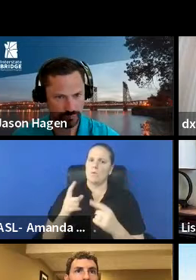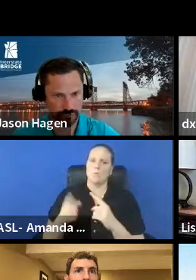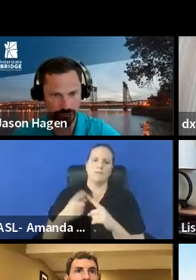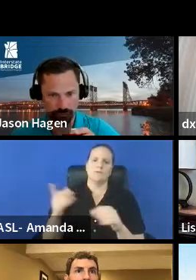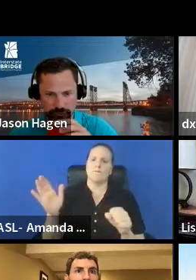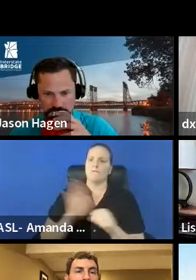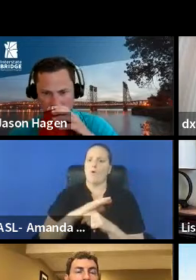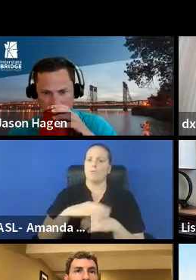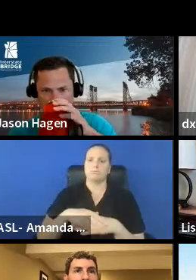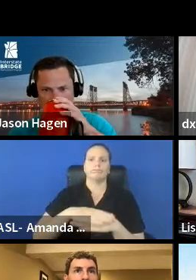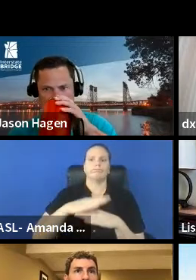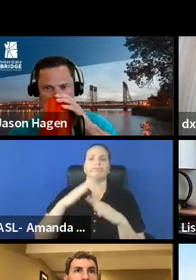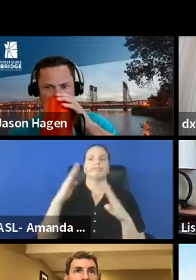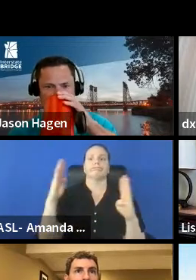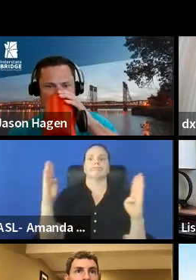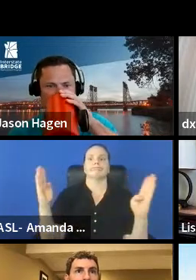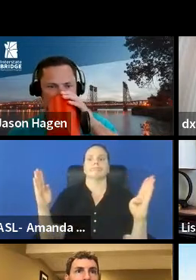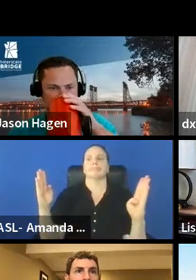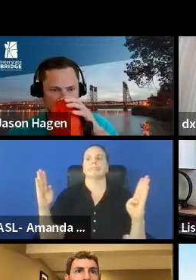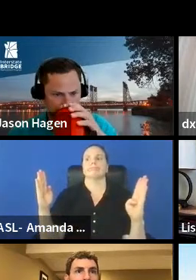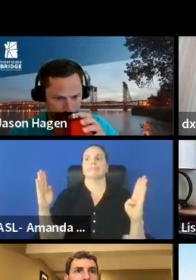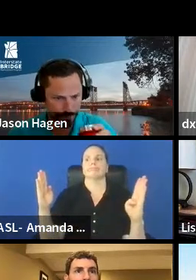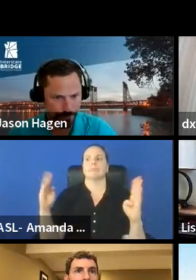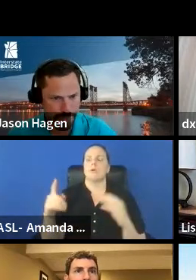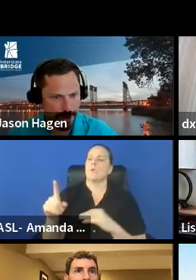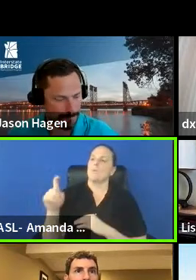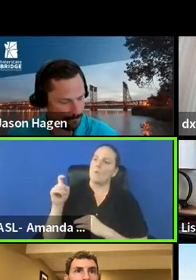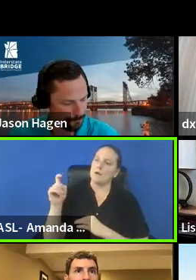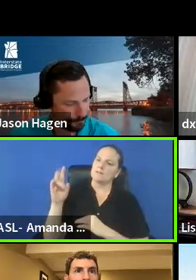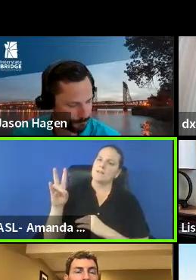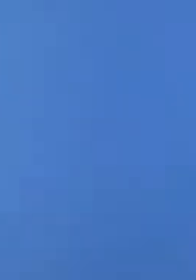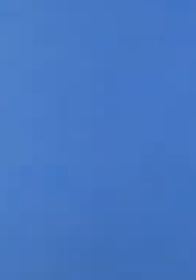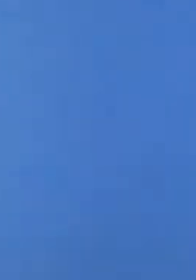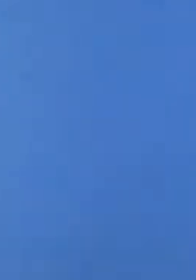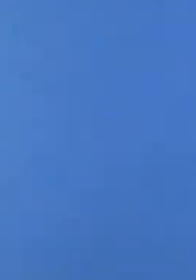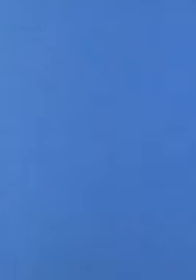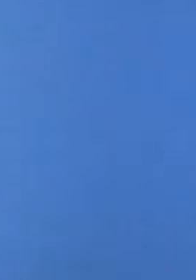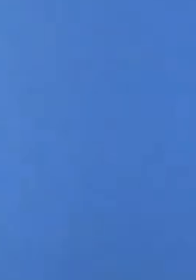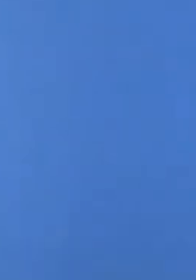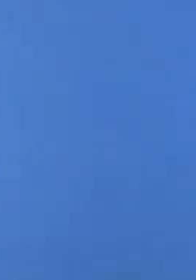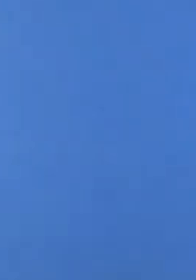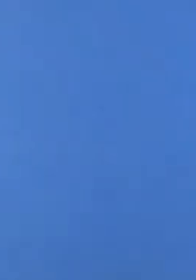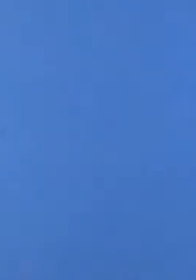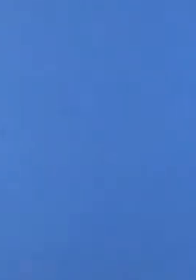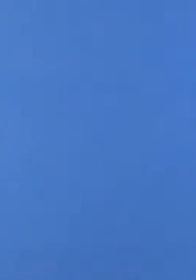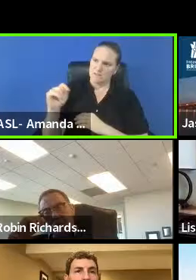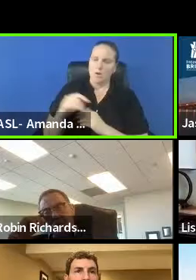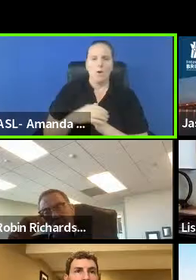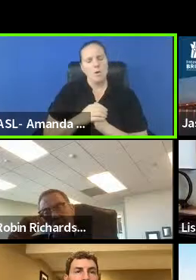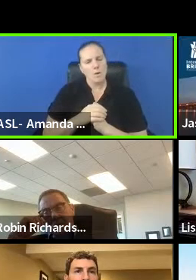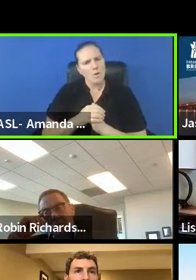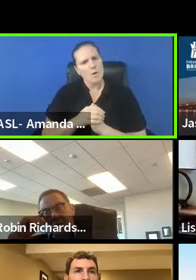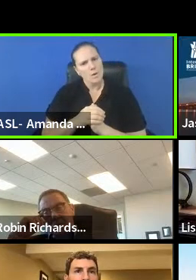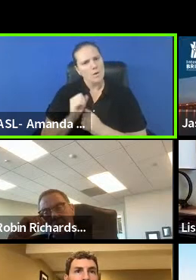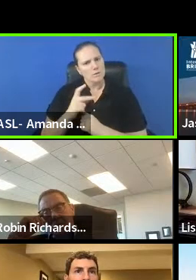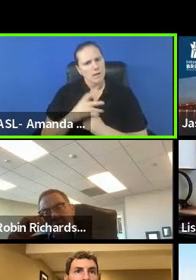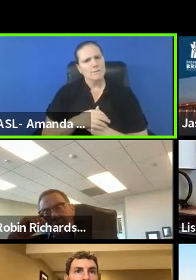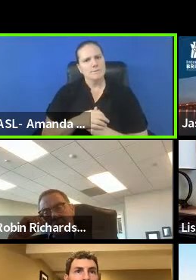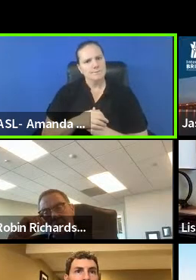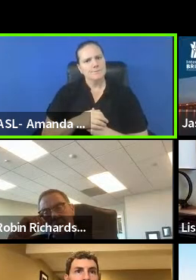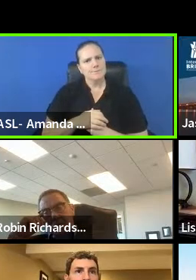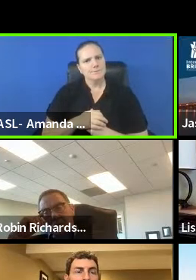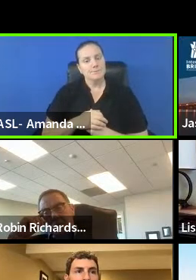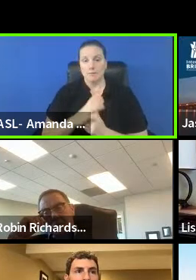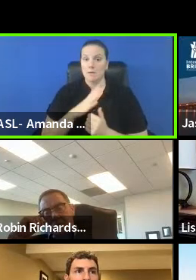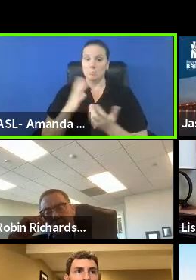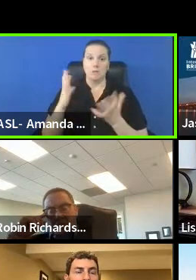totally raised as high as it can go? It is 178 feet. Oh, okay. Okay,